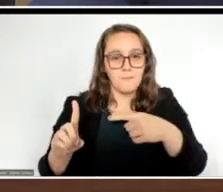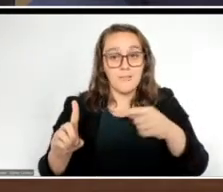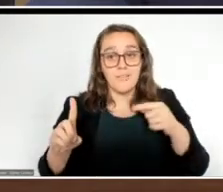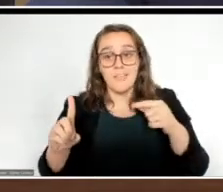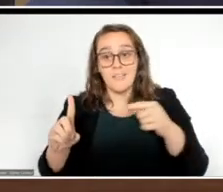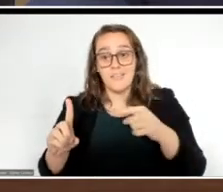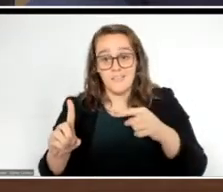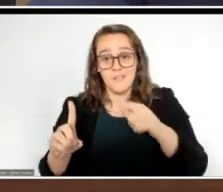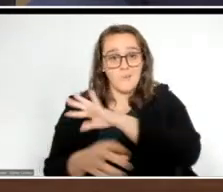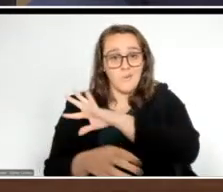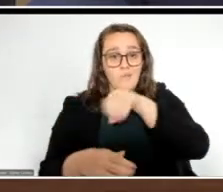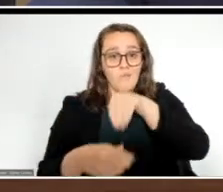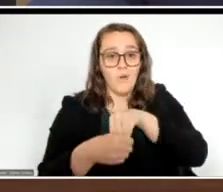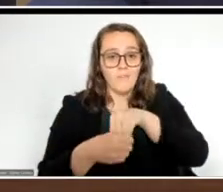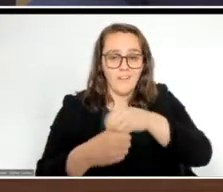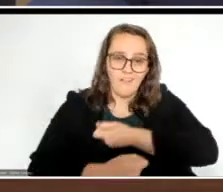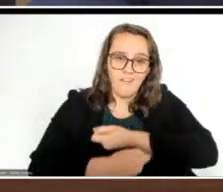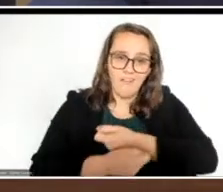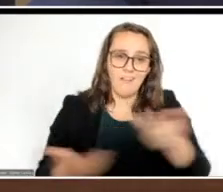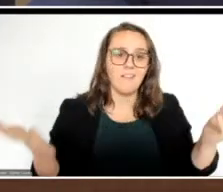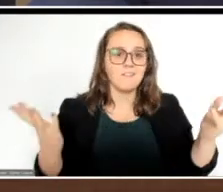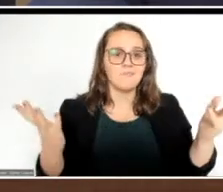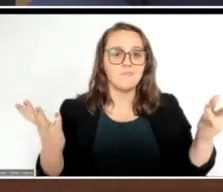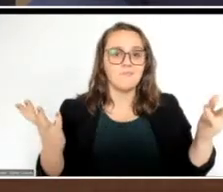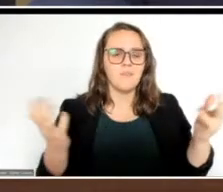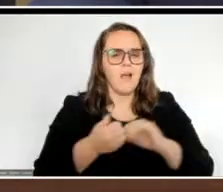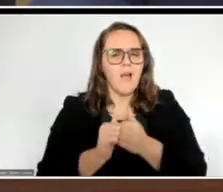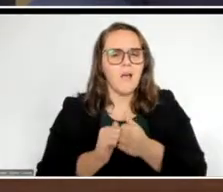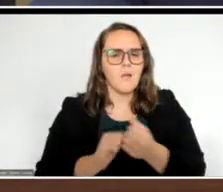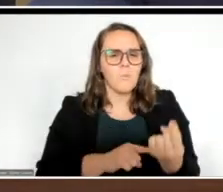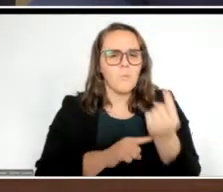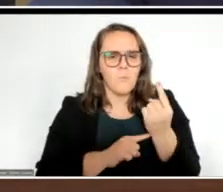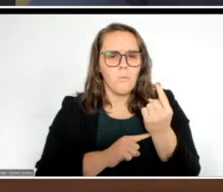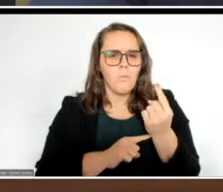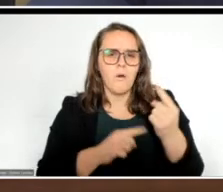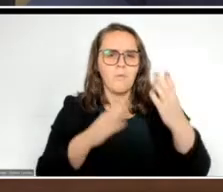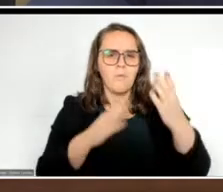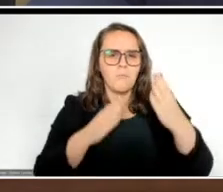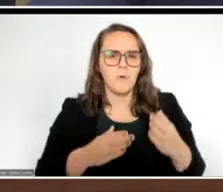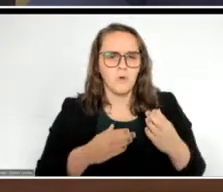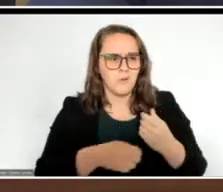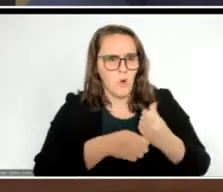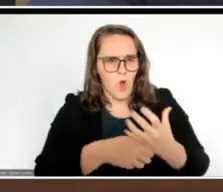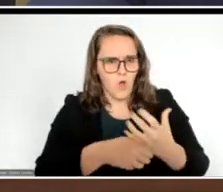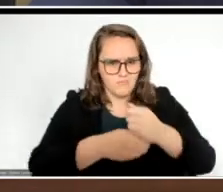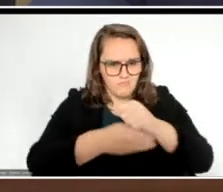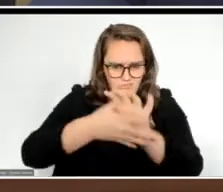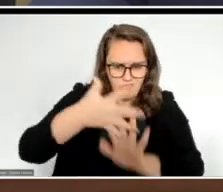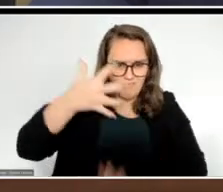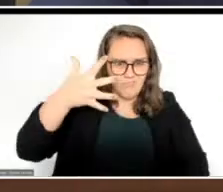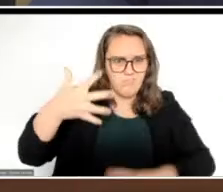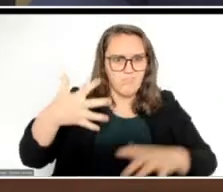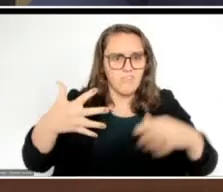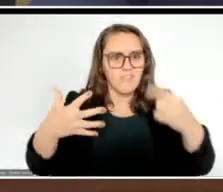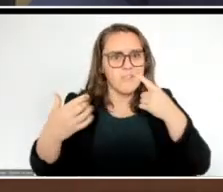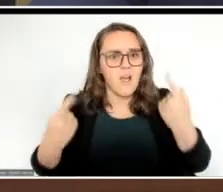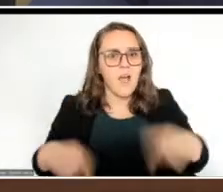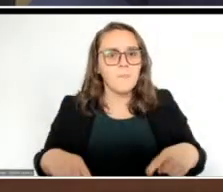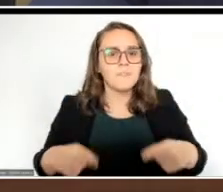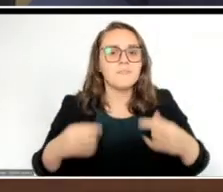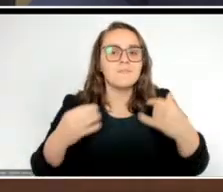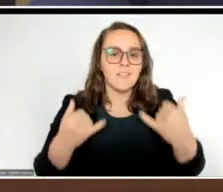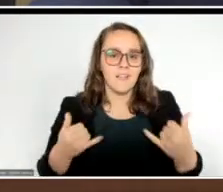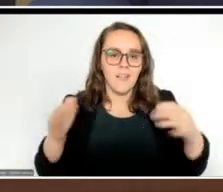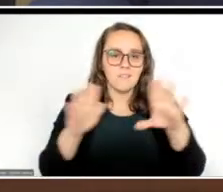it. Exactly how did one man cause all of this? Today, we will focus on President Trump's state of